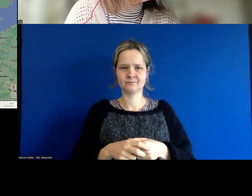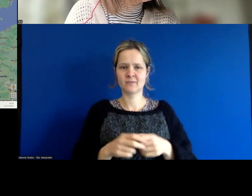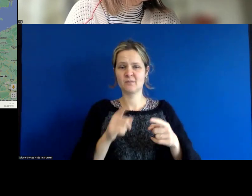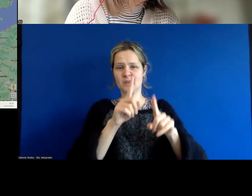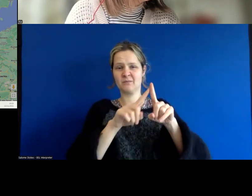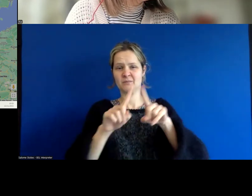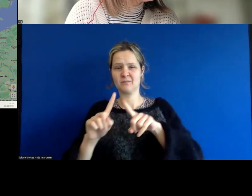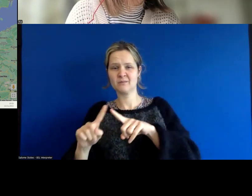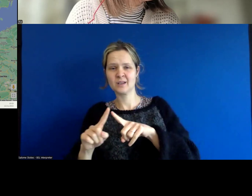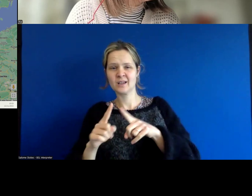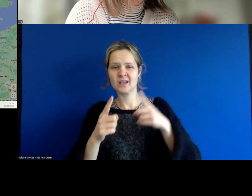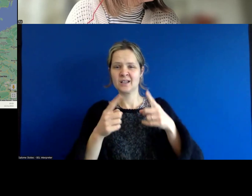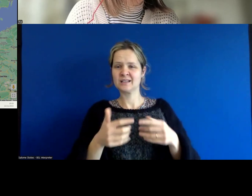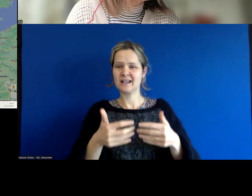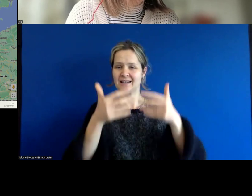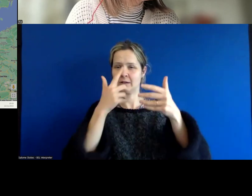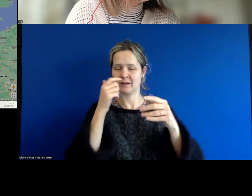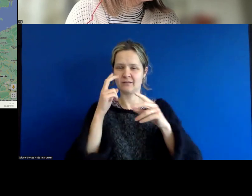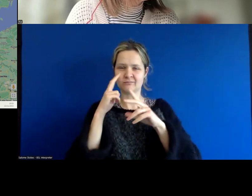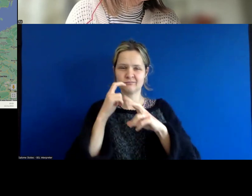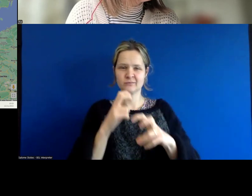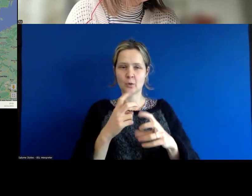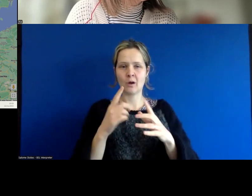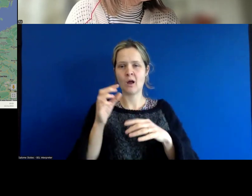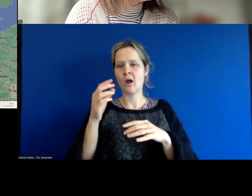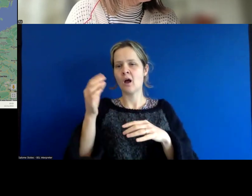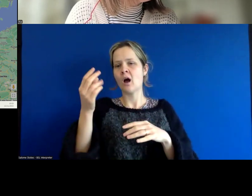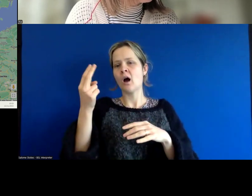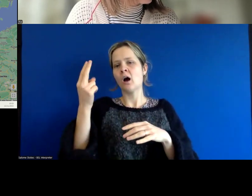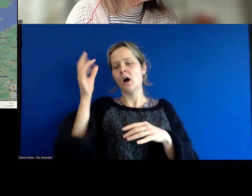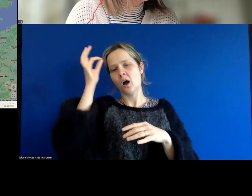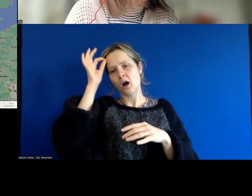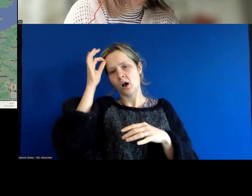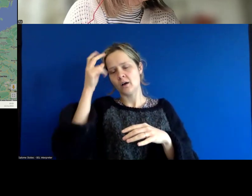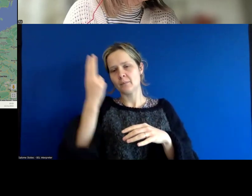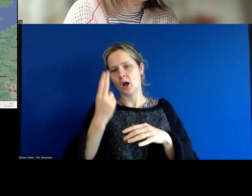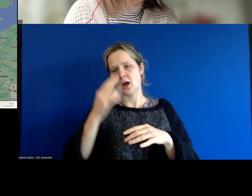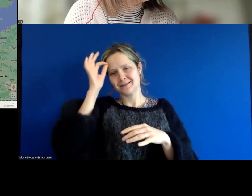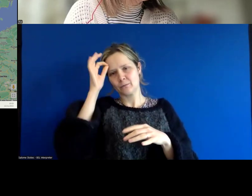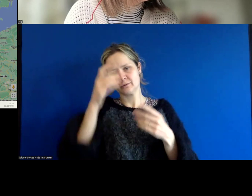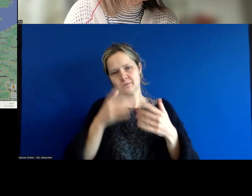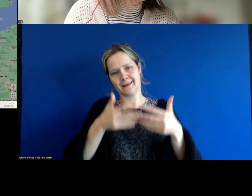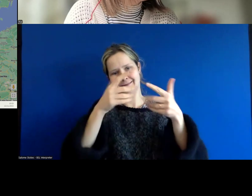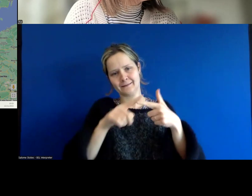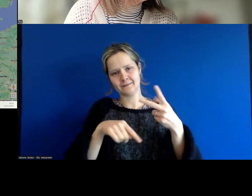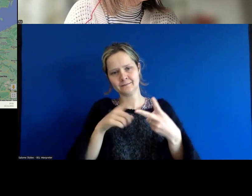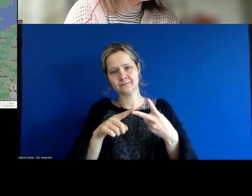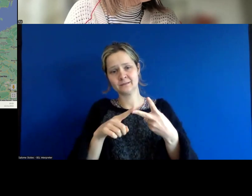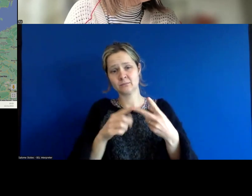in reviewing. We start off with Arts Council data, so our funding by year per head. We've got other public